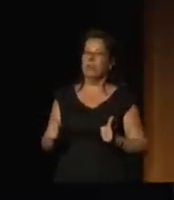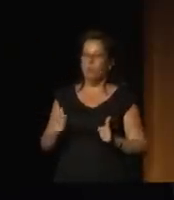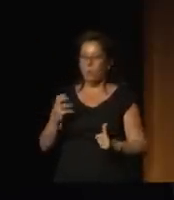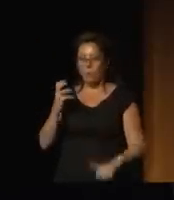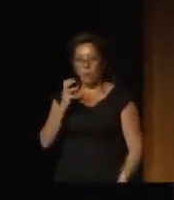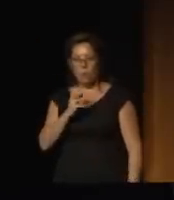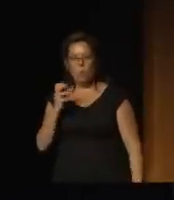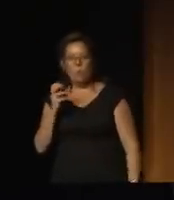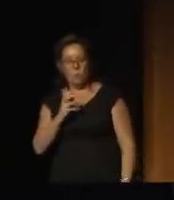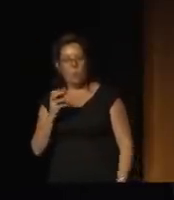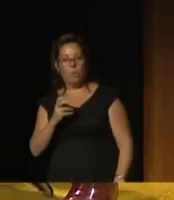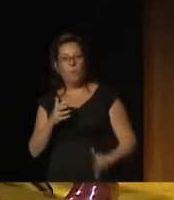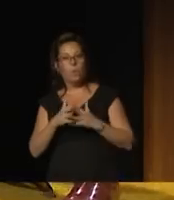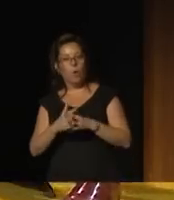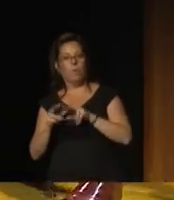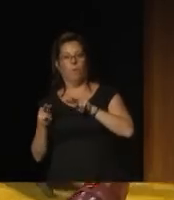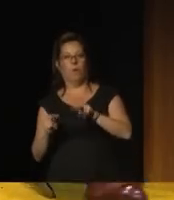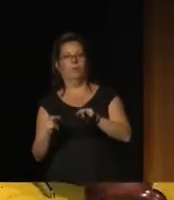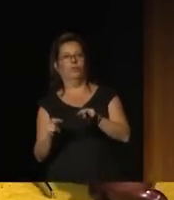that's worth watching. Mm.